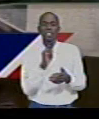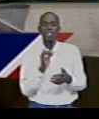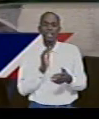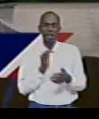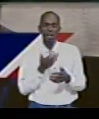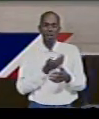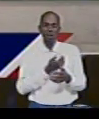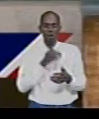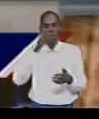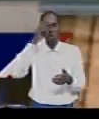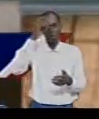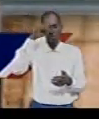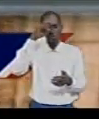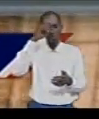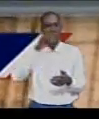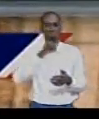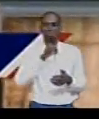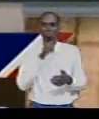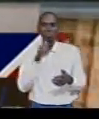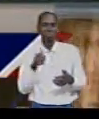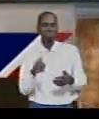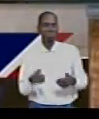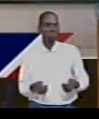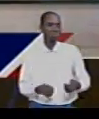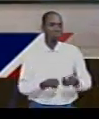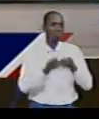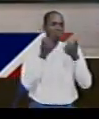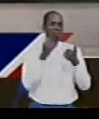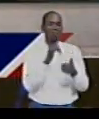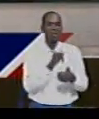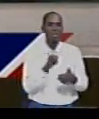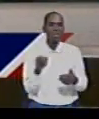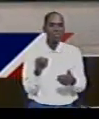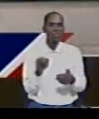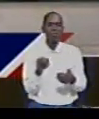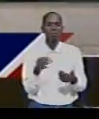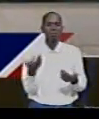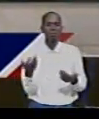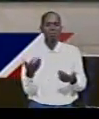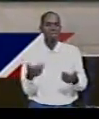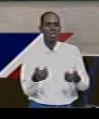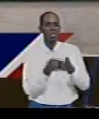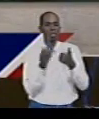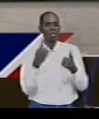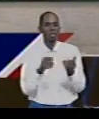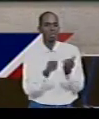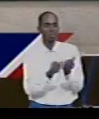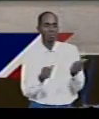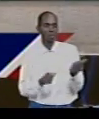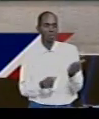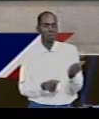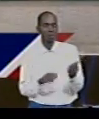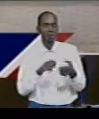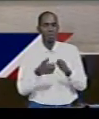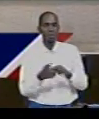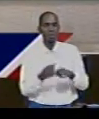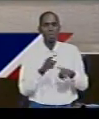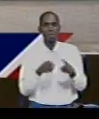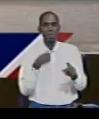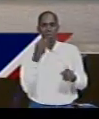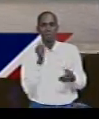wisdom. Not confronting evil, not confronting backsliding, that is